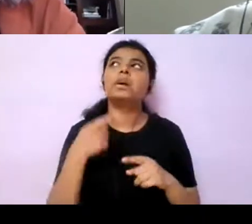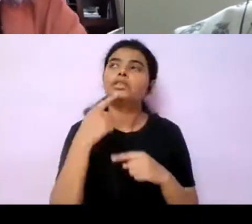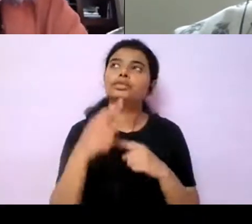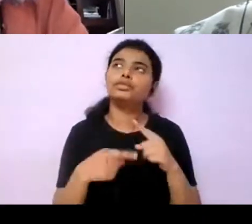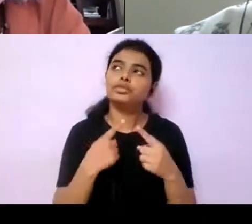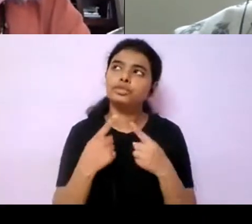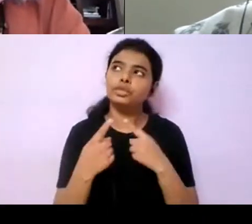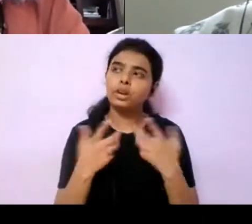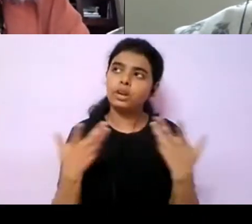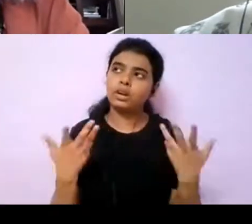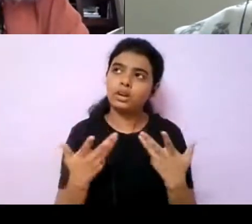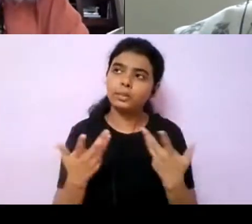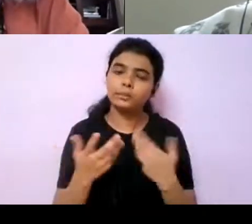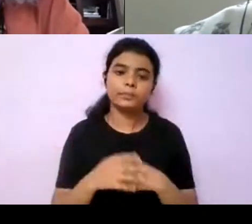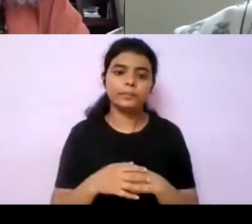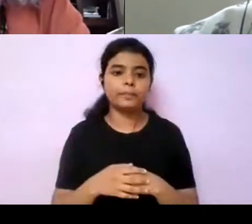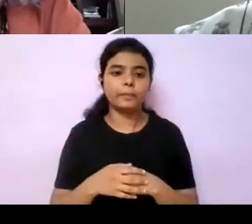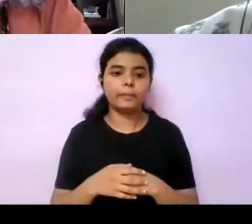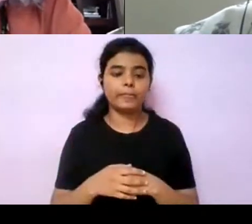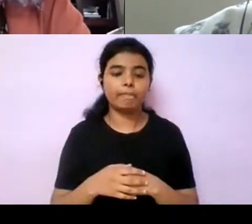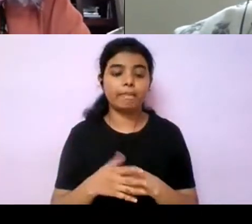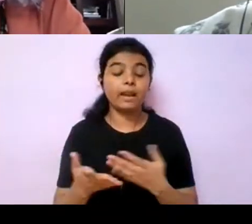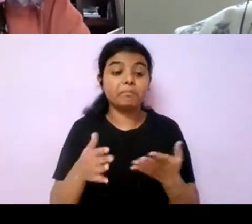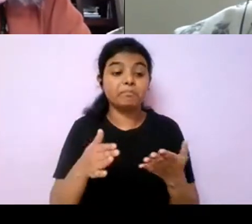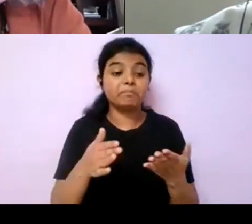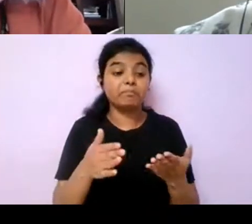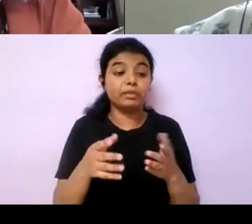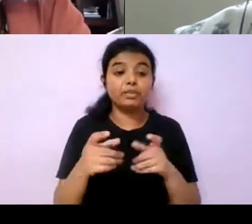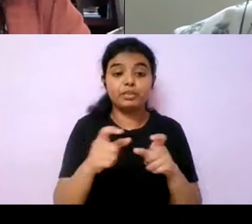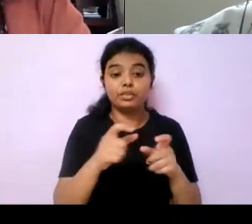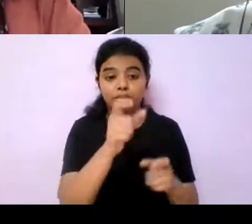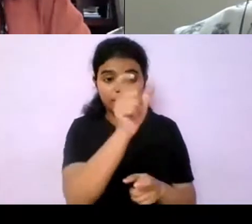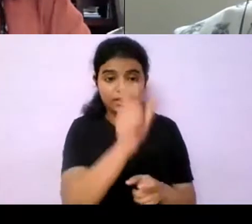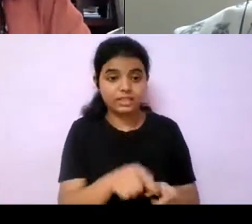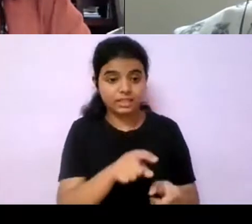care for a dying person?